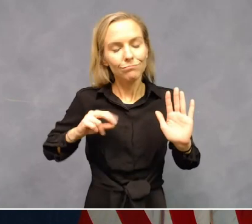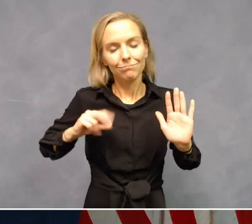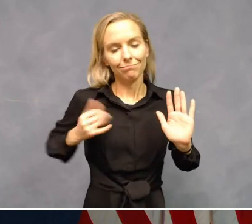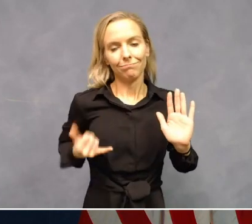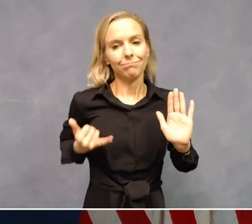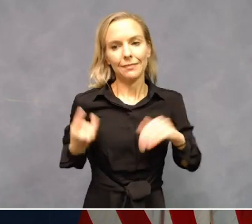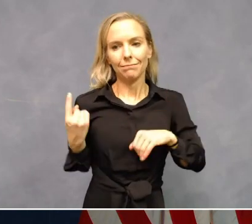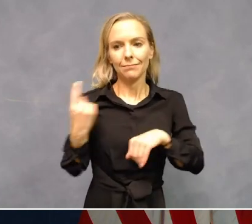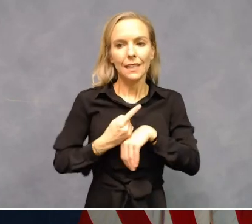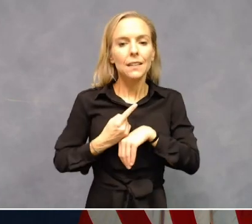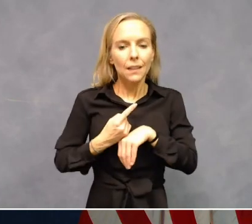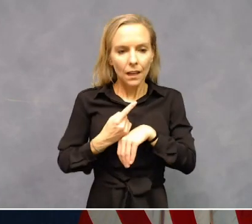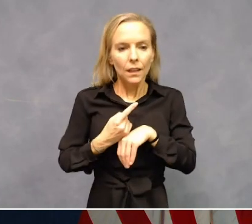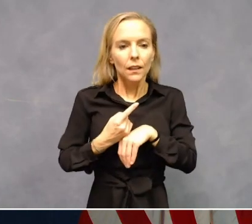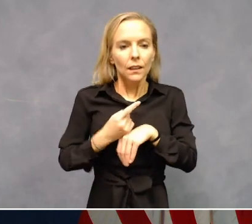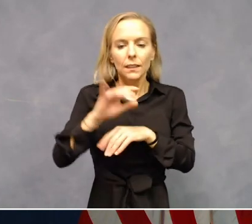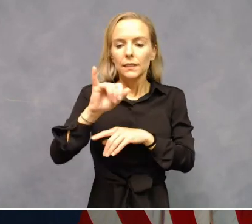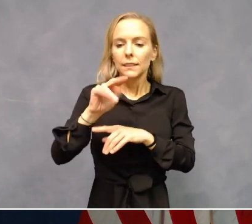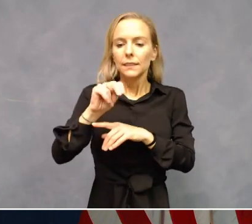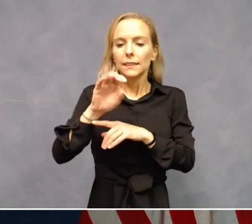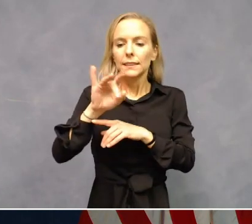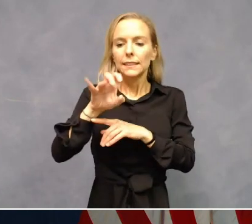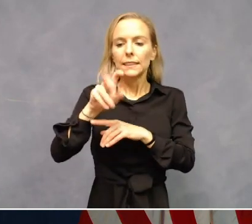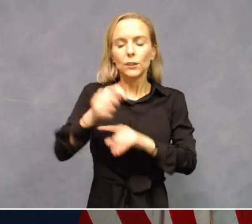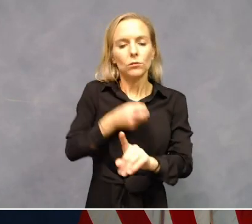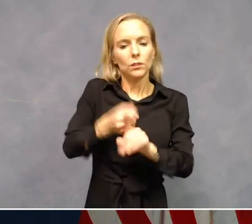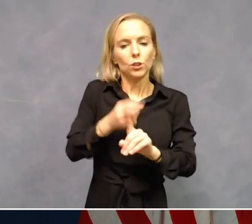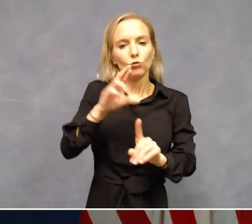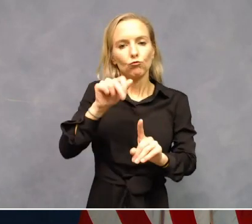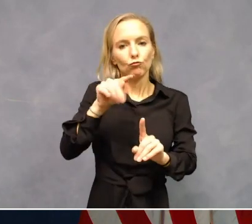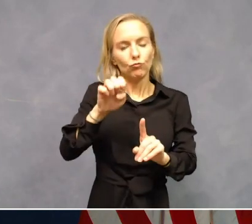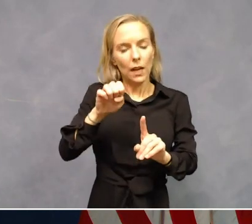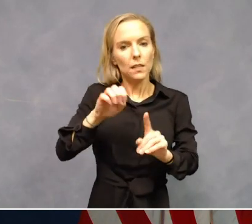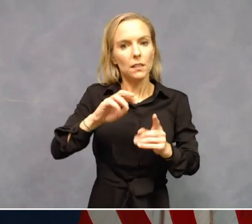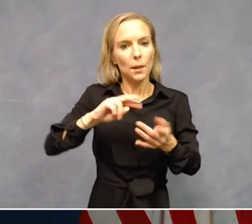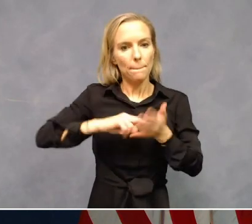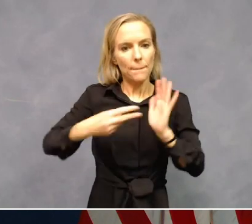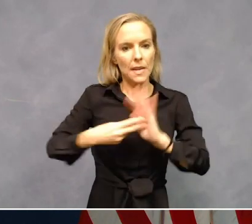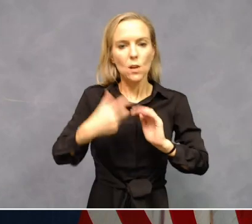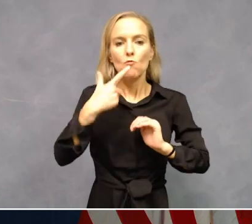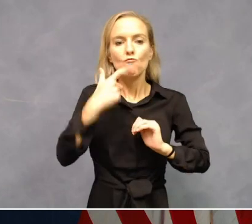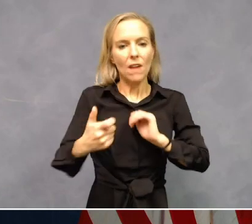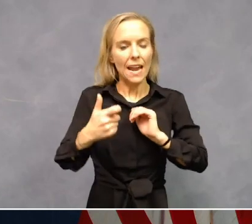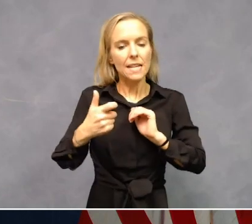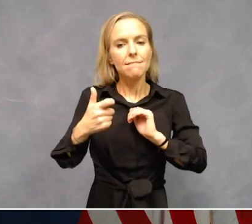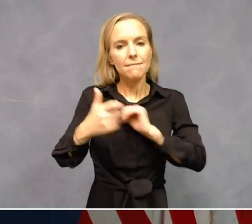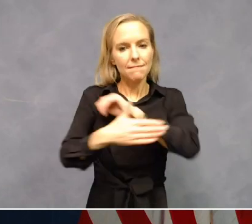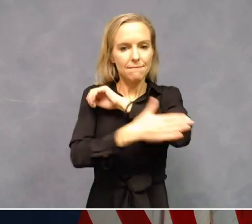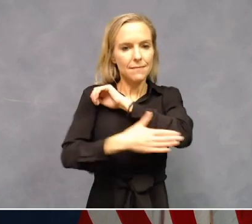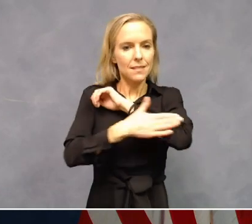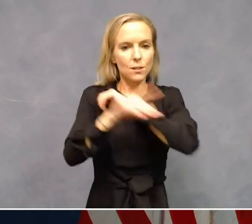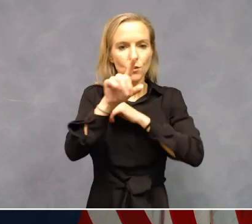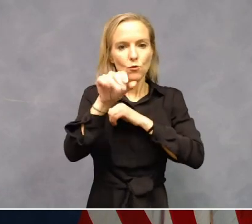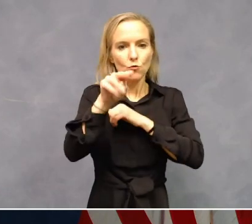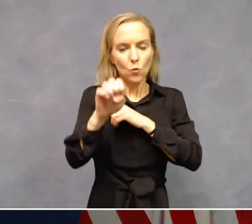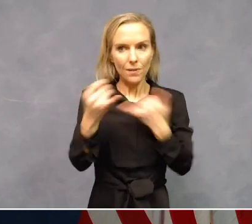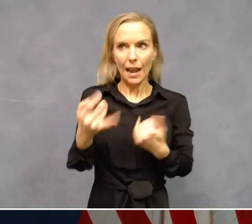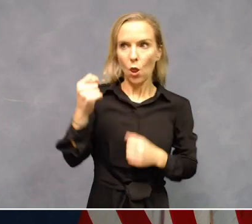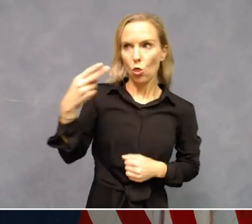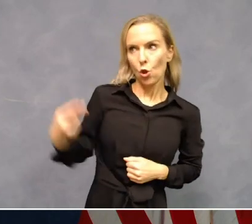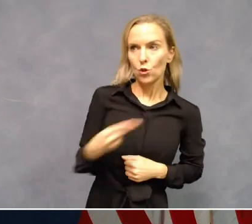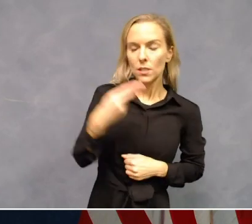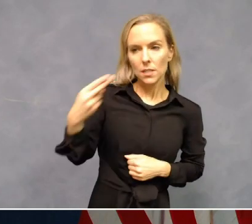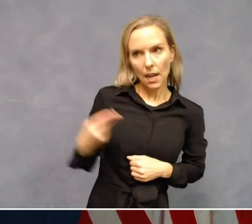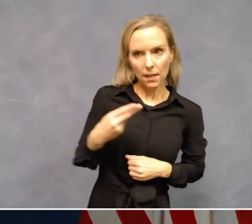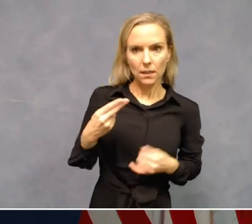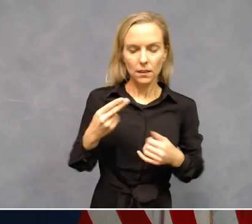incident rate has a significant number of red zone counties. This being Thursday is the day that